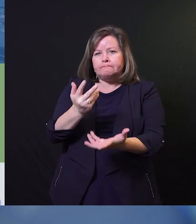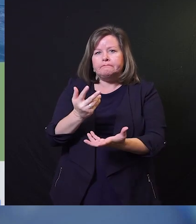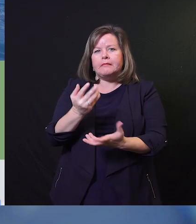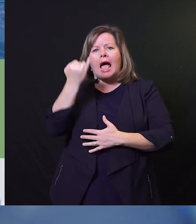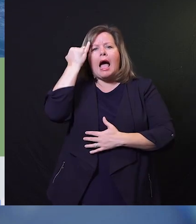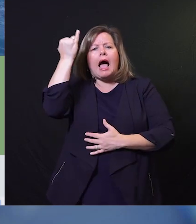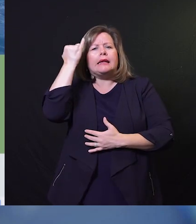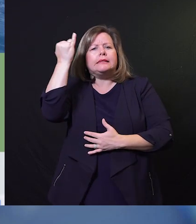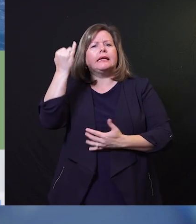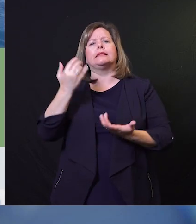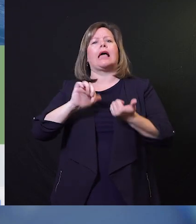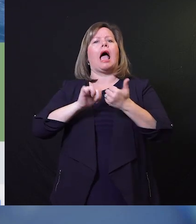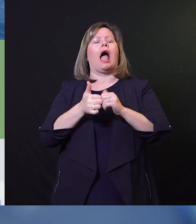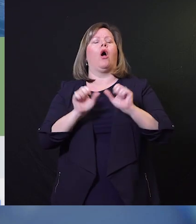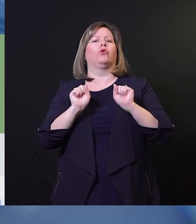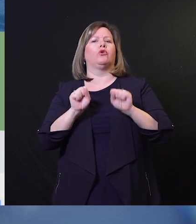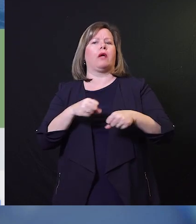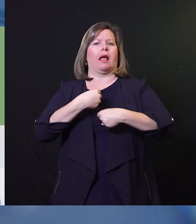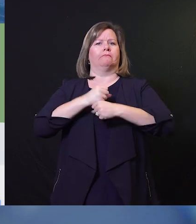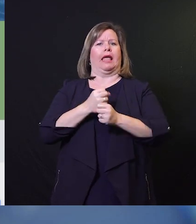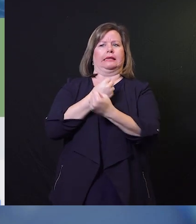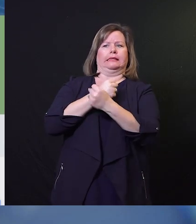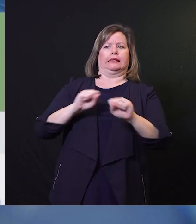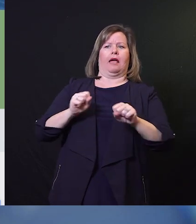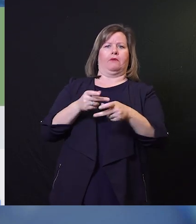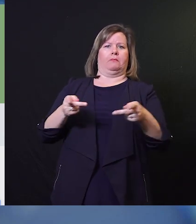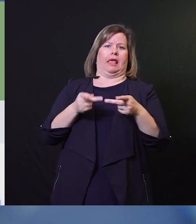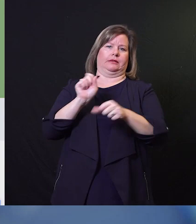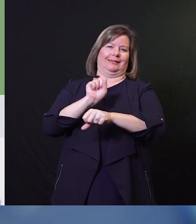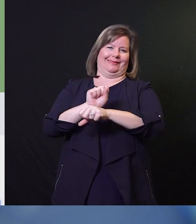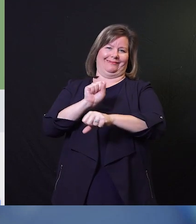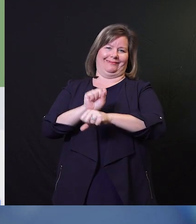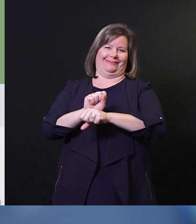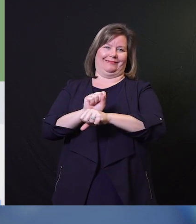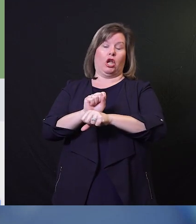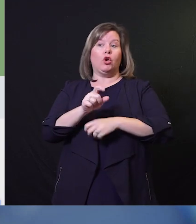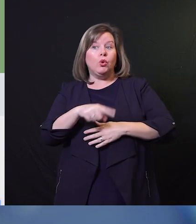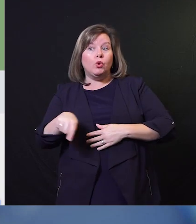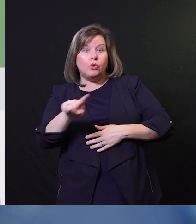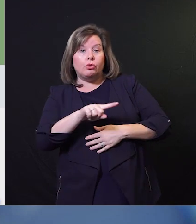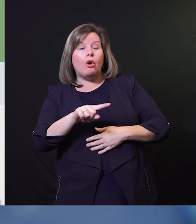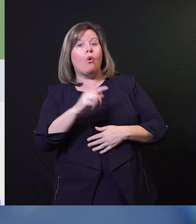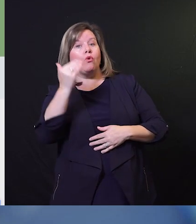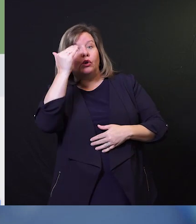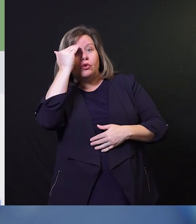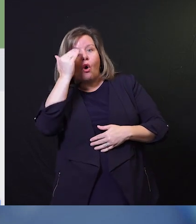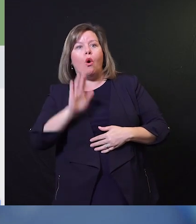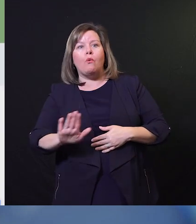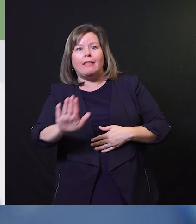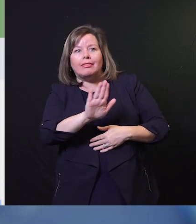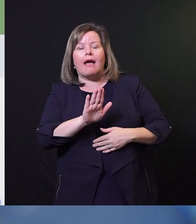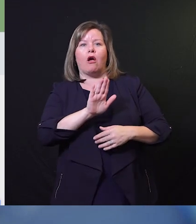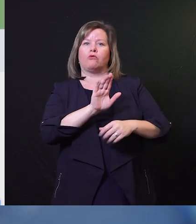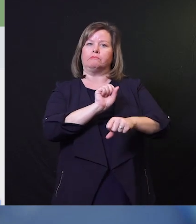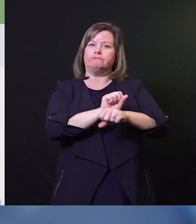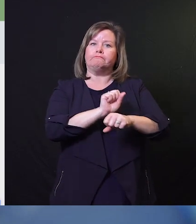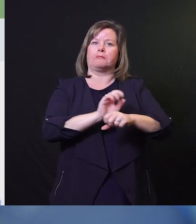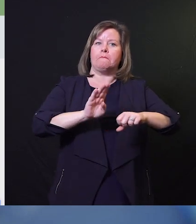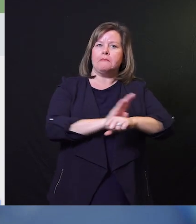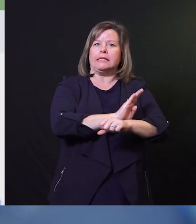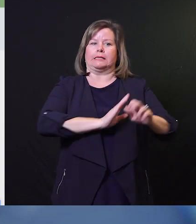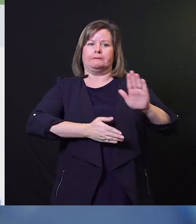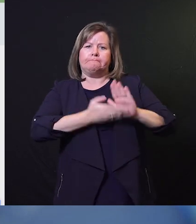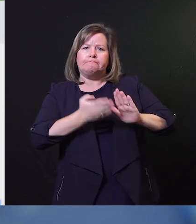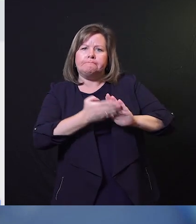use in your place of business to make it as safe as possible. You know the flow of operations, you know your architecture, you know